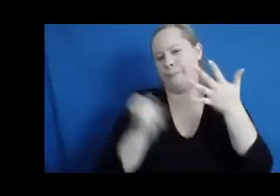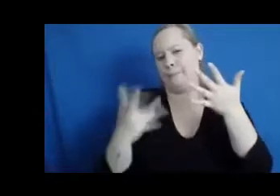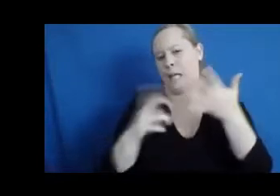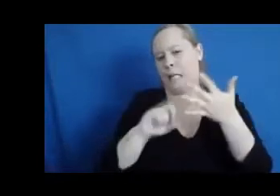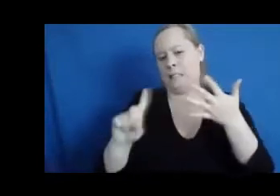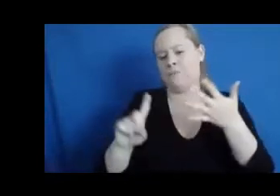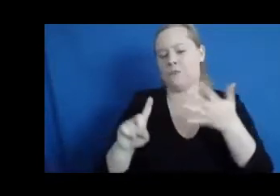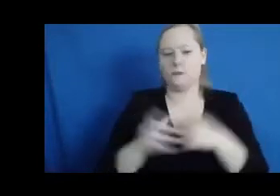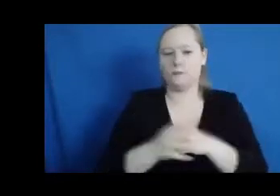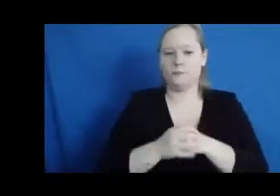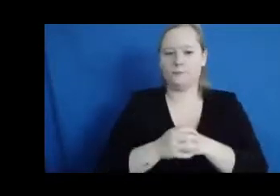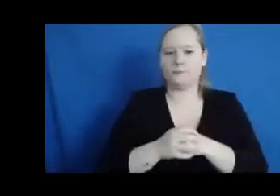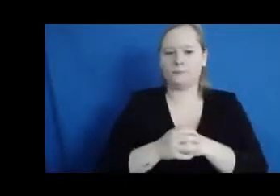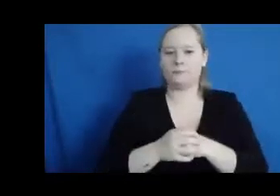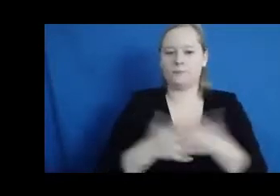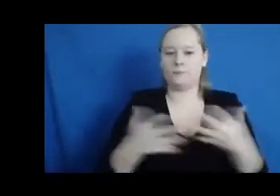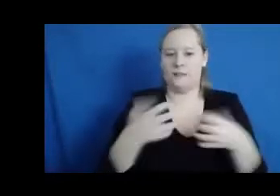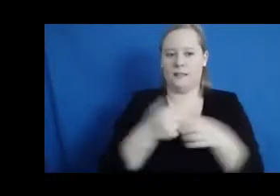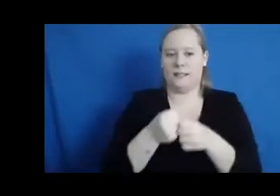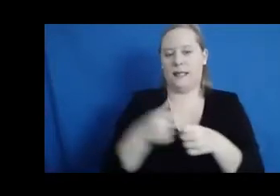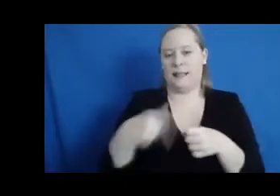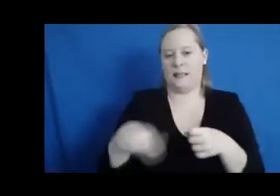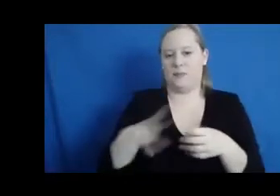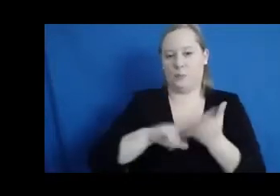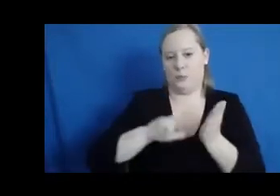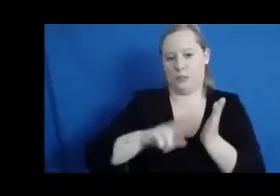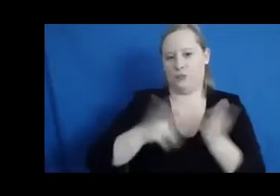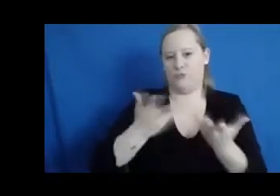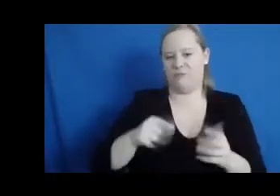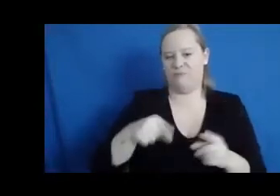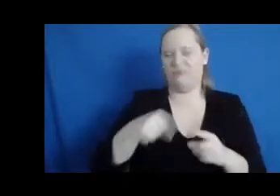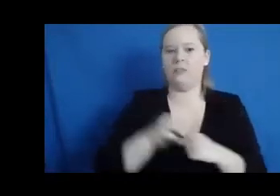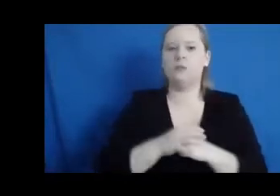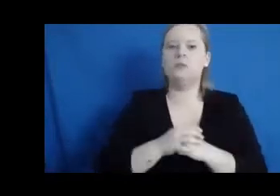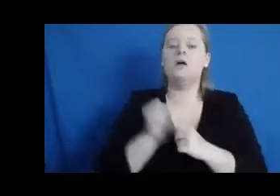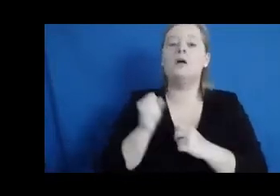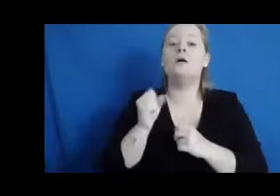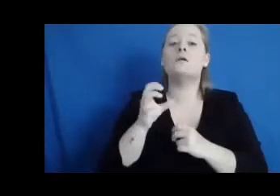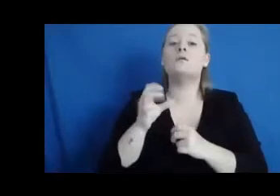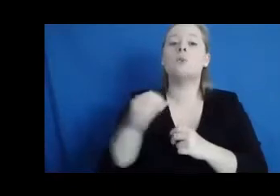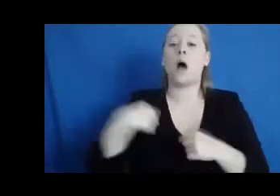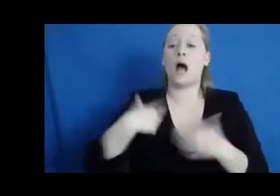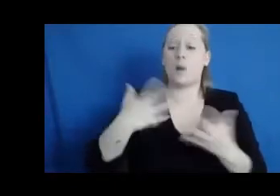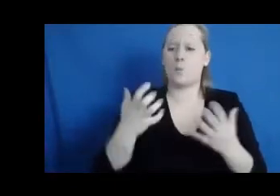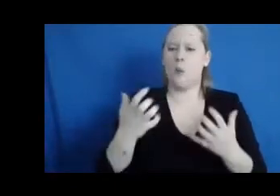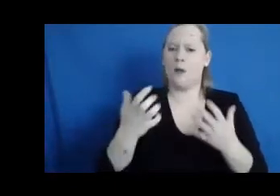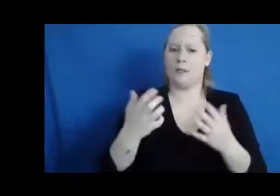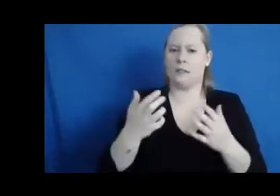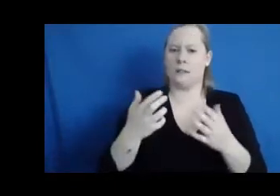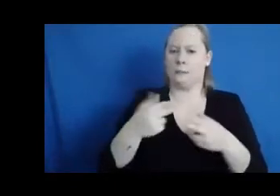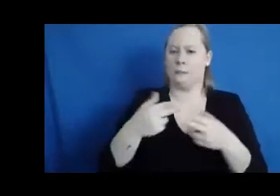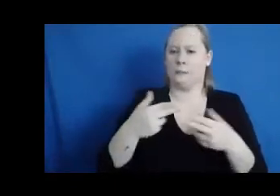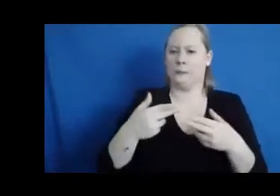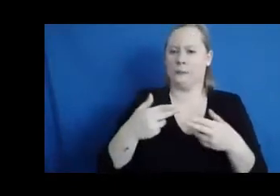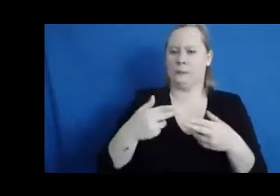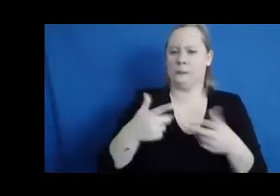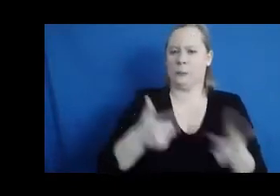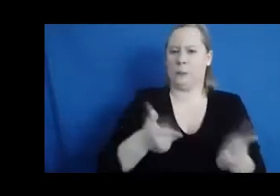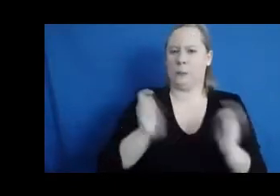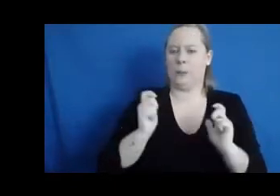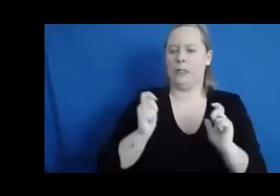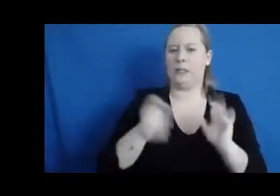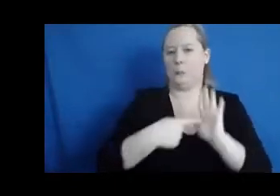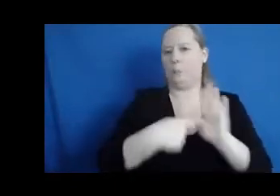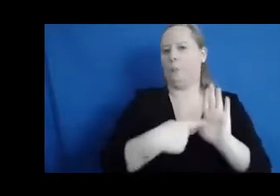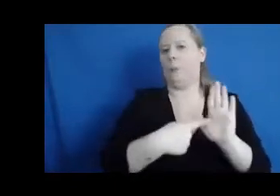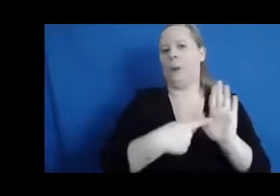this research underway. So I just wanted to real quickly point out some of the